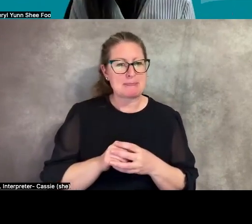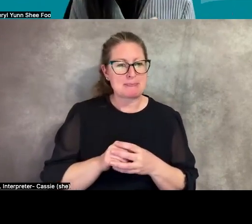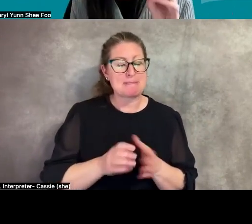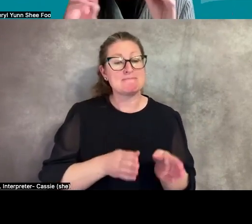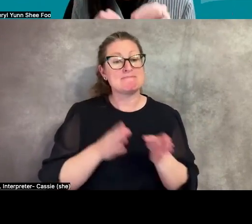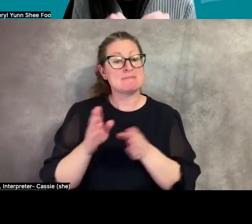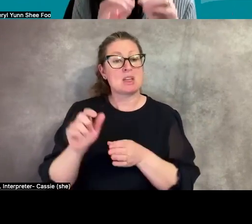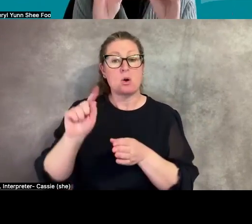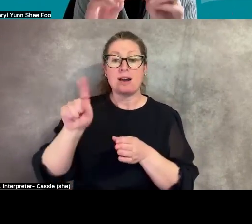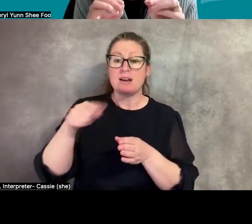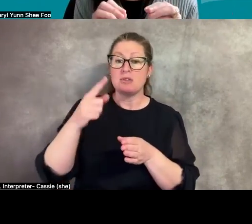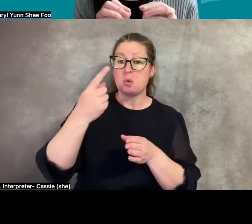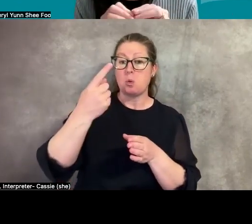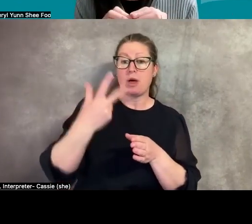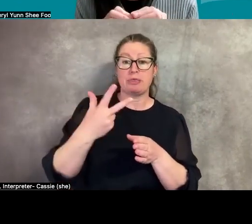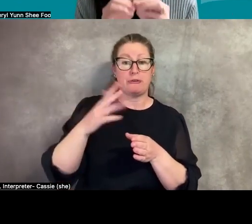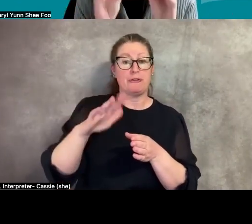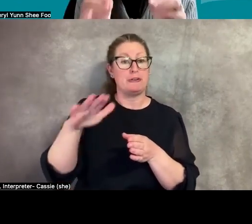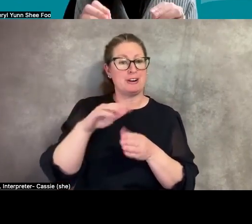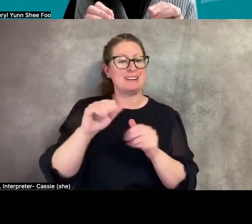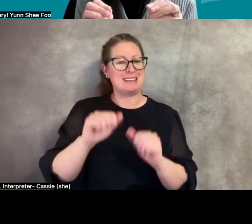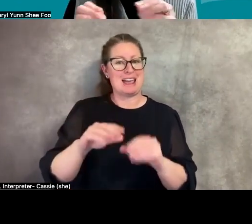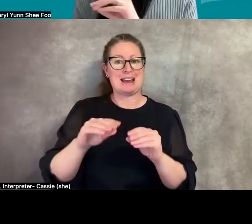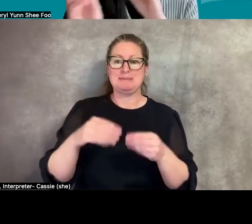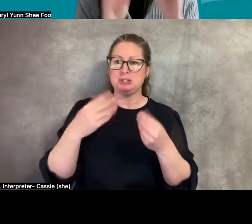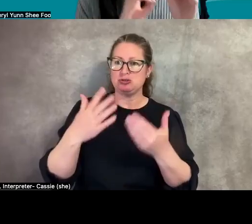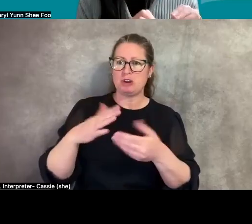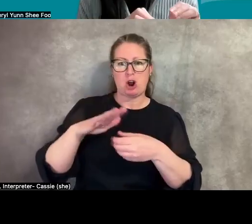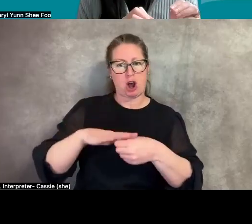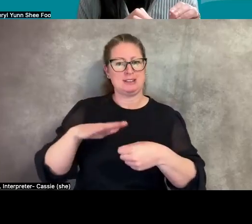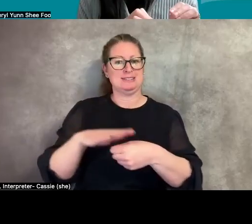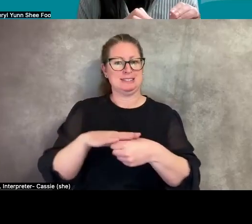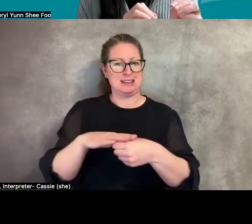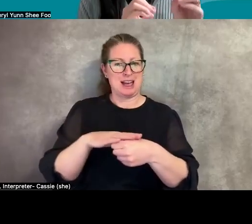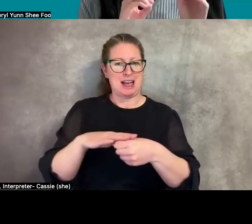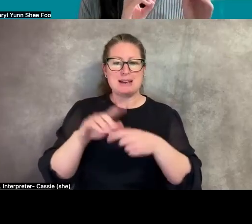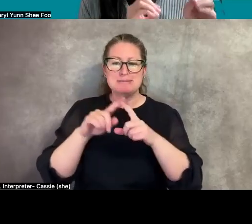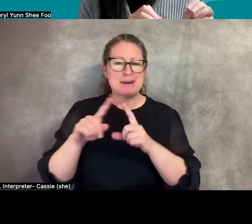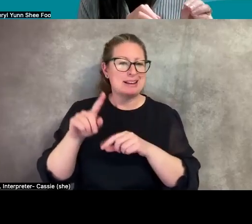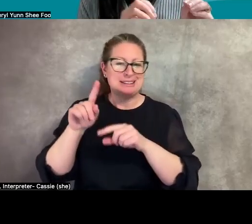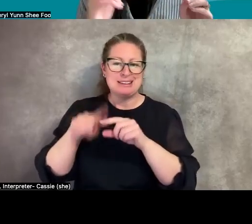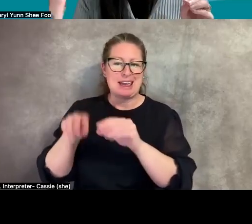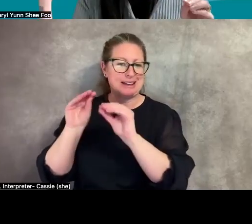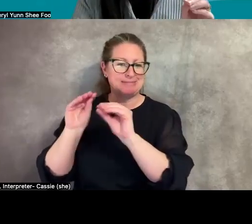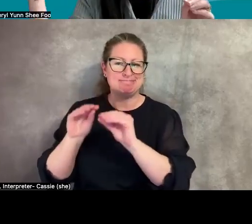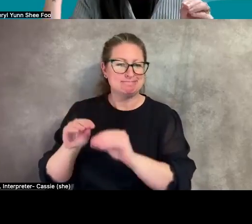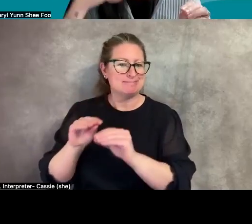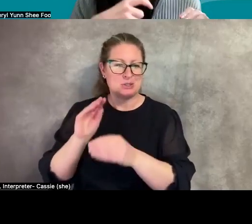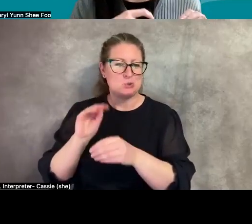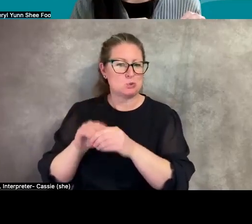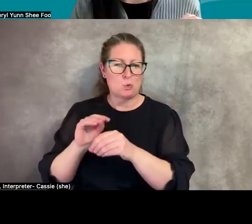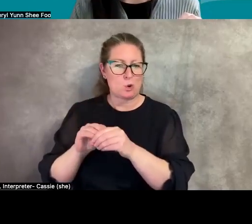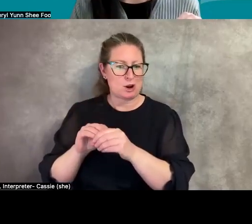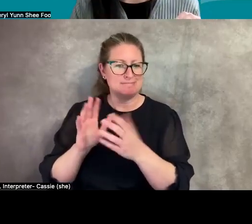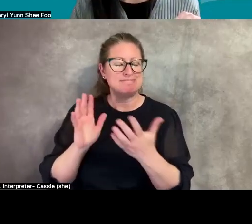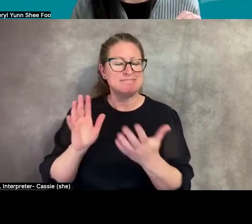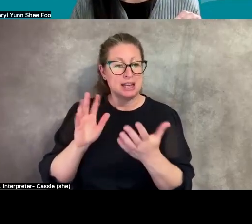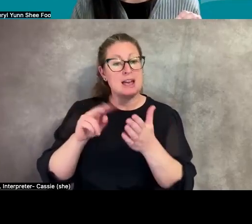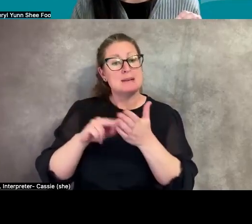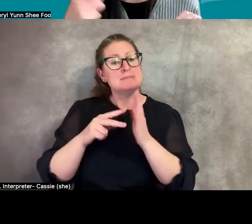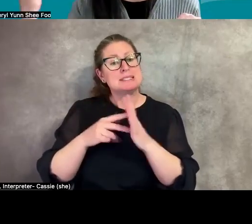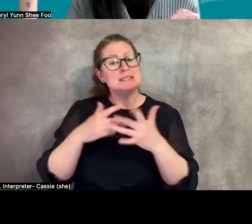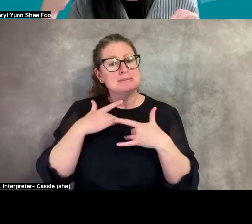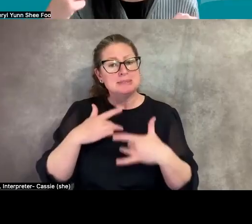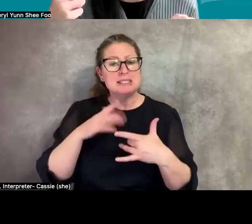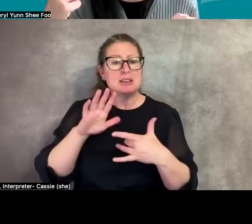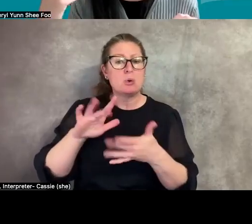of sites are able to administer medications on site, but without storage. So that means that typically the medications